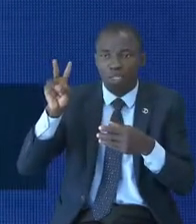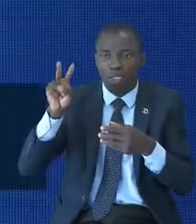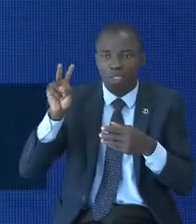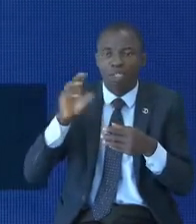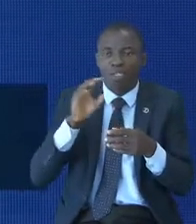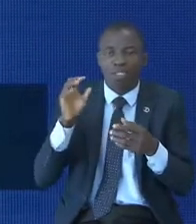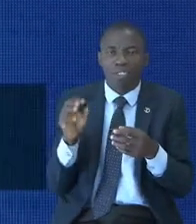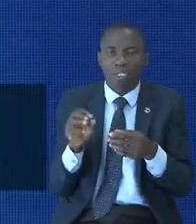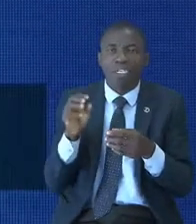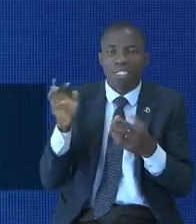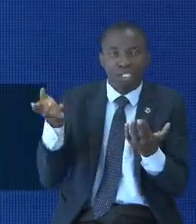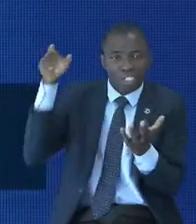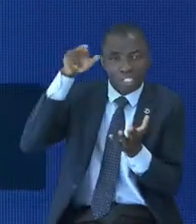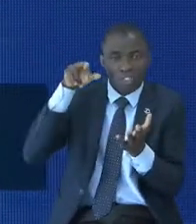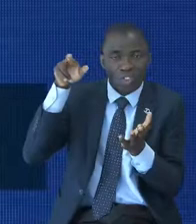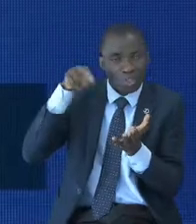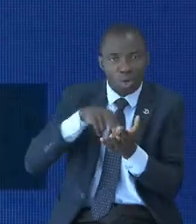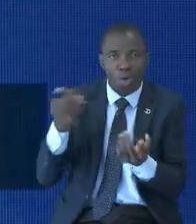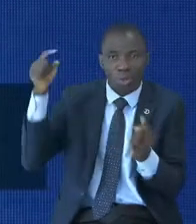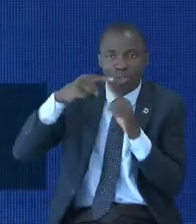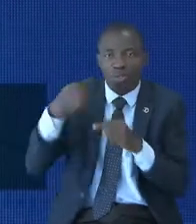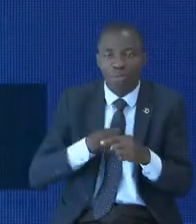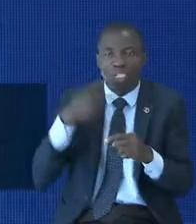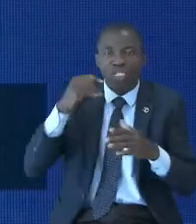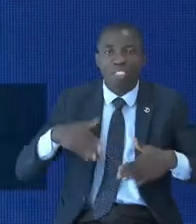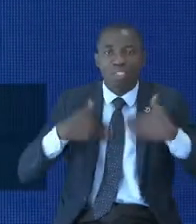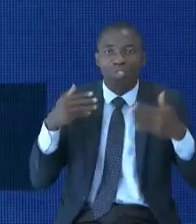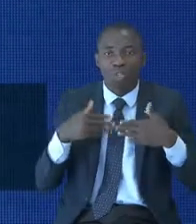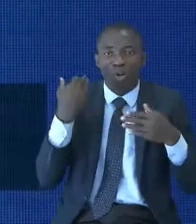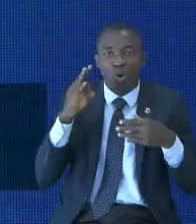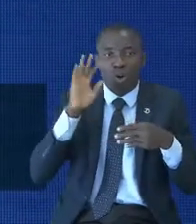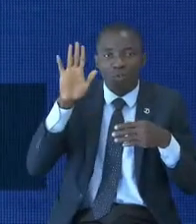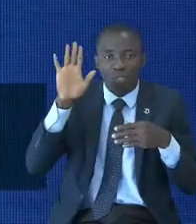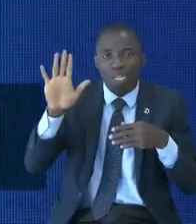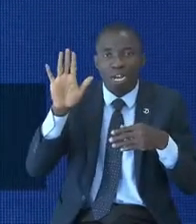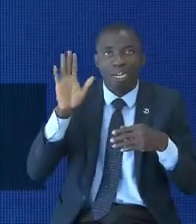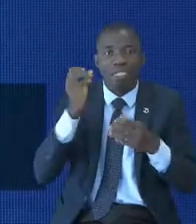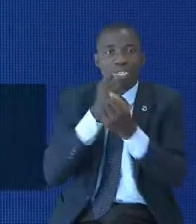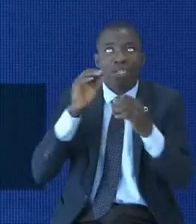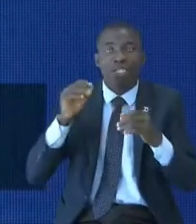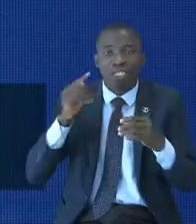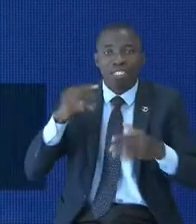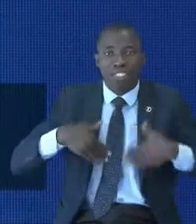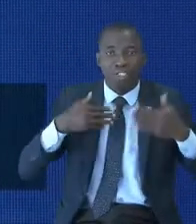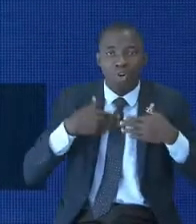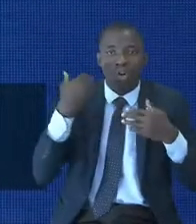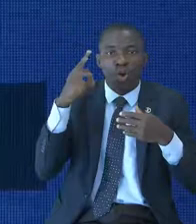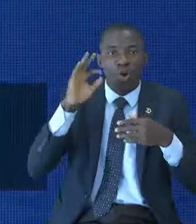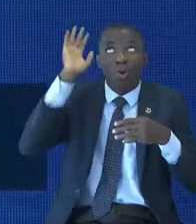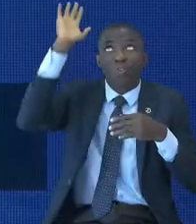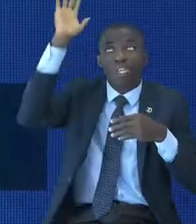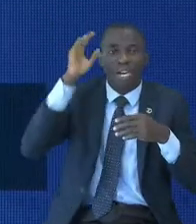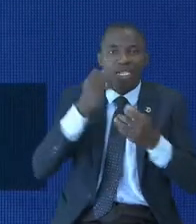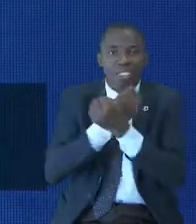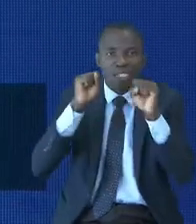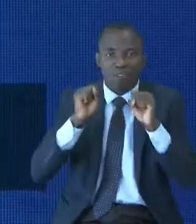me the joy of thy salvation. Restore unto me the